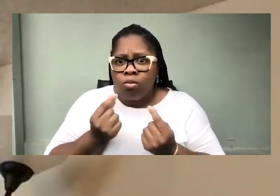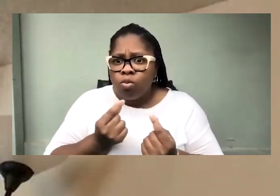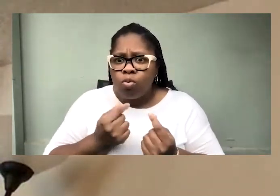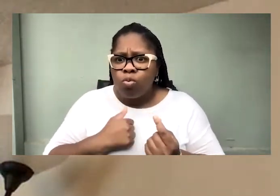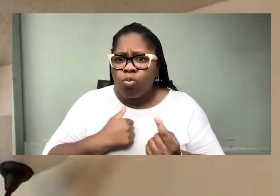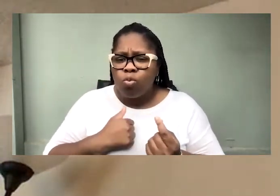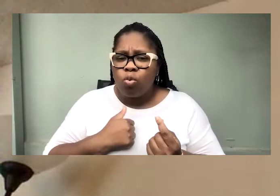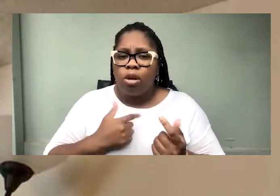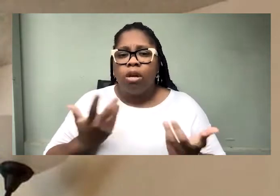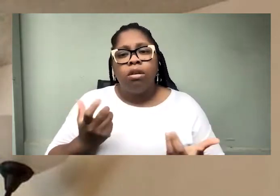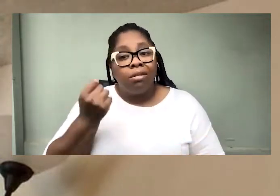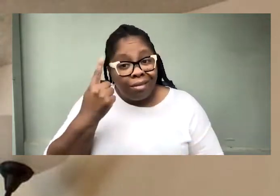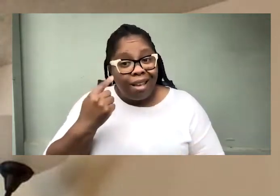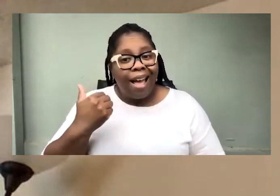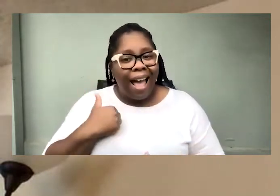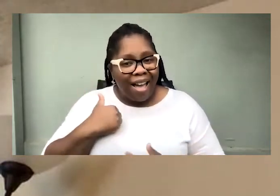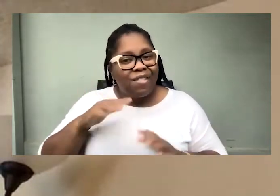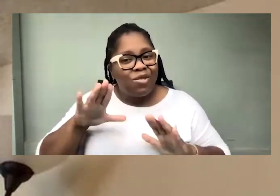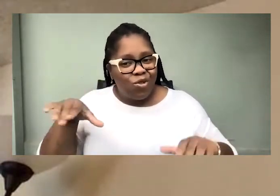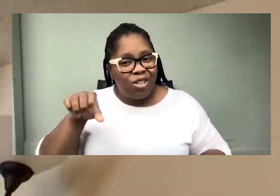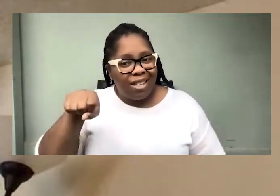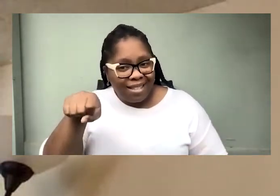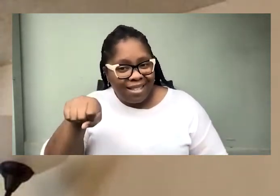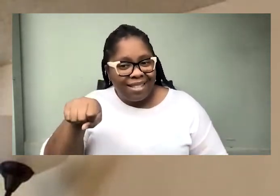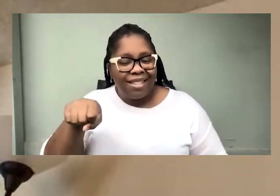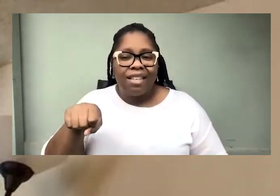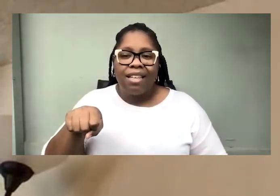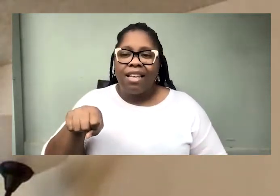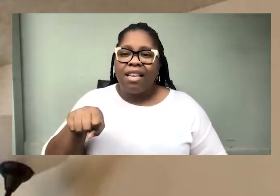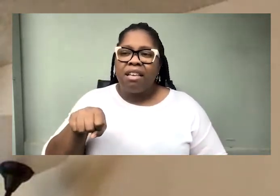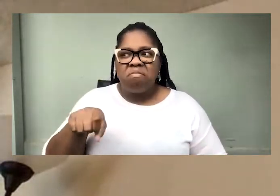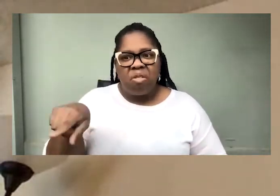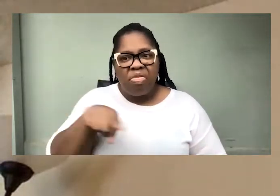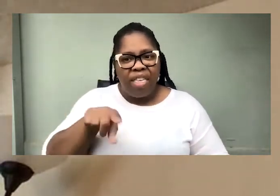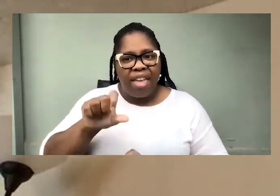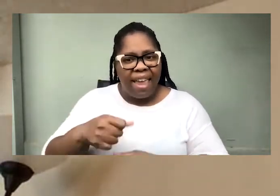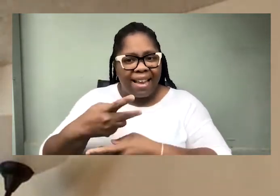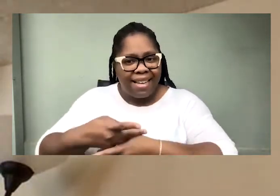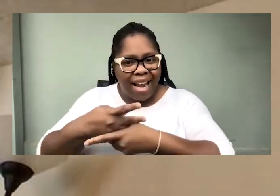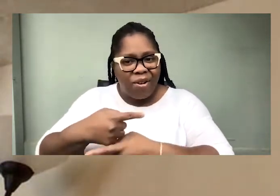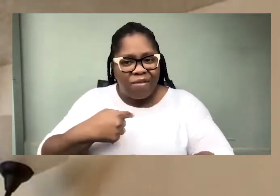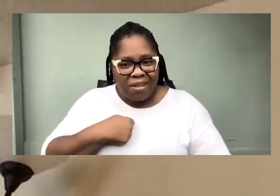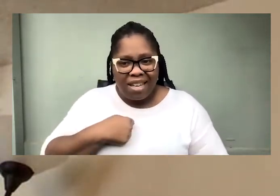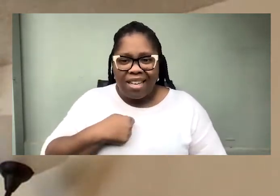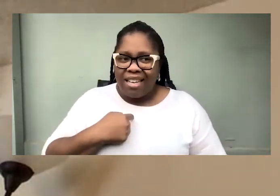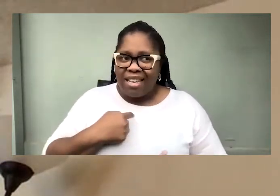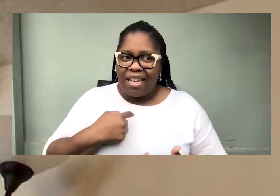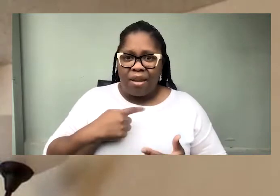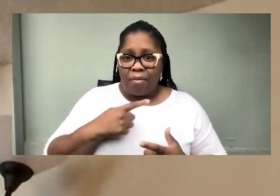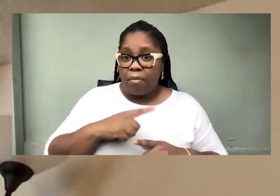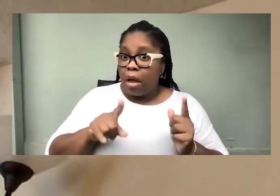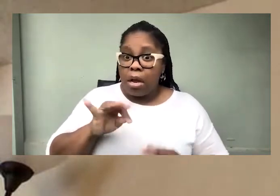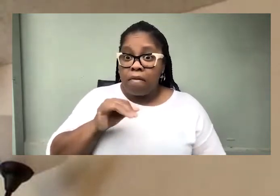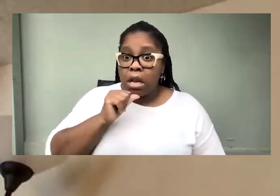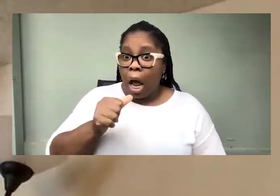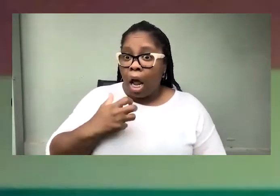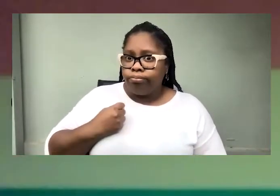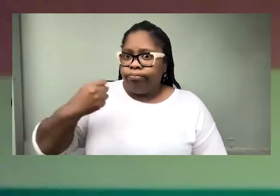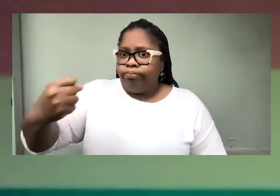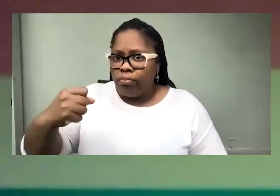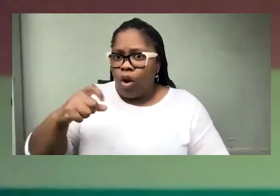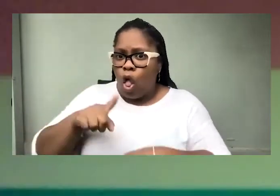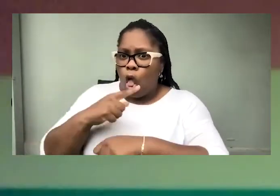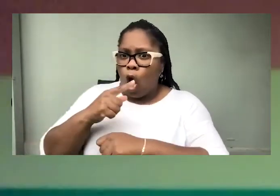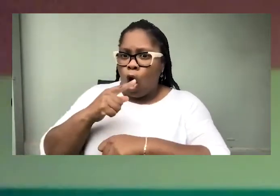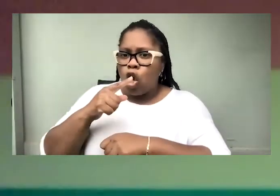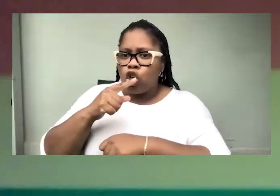it's not like I don't have children, so I have no caregivers. I would probably end up in long-term care. So that's where I'm kind of... I know I